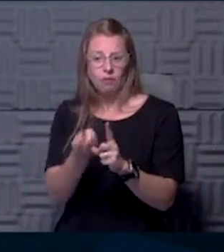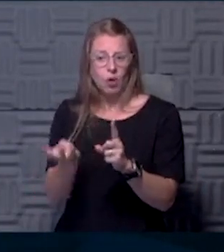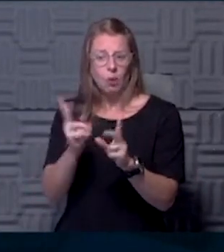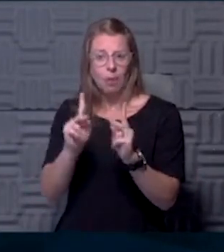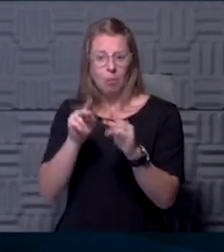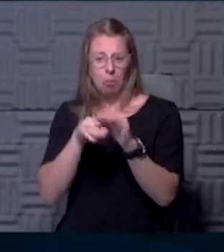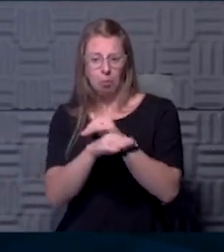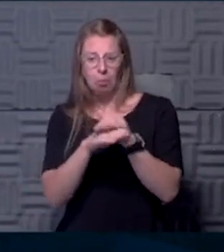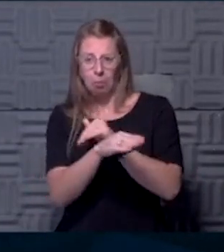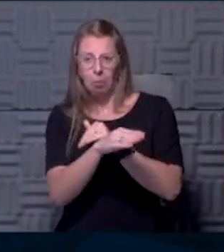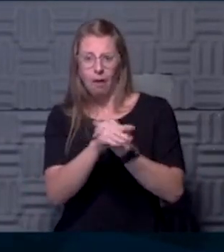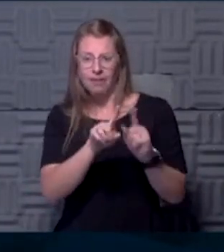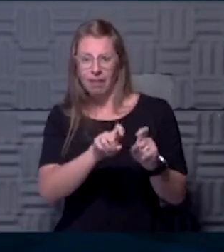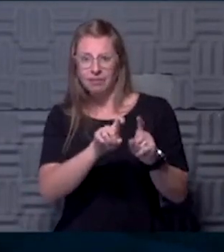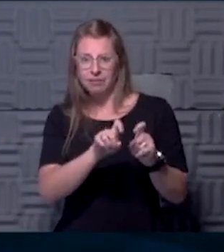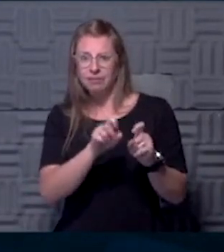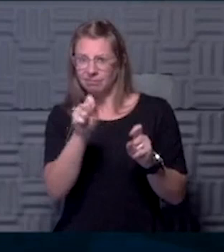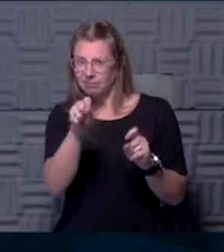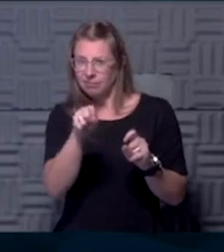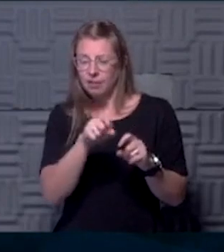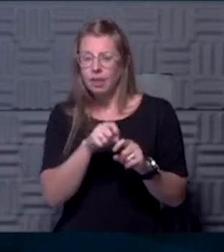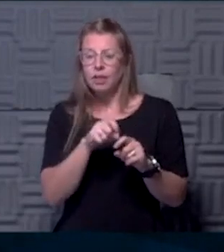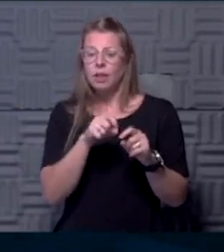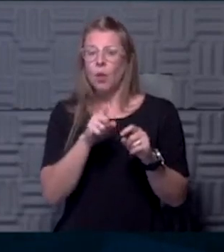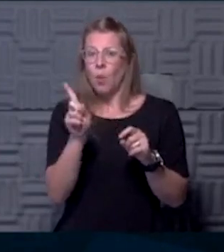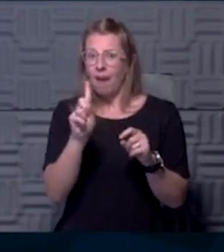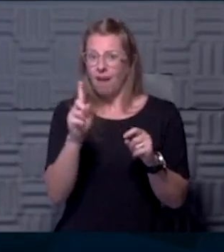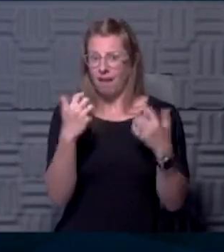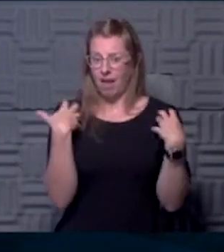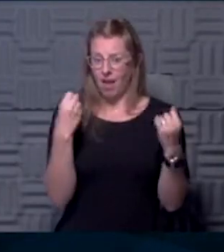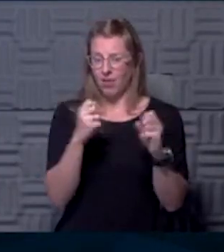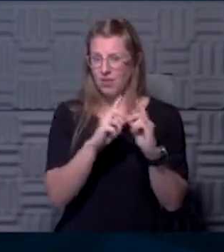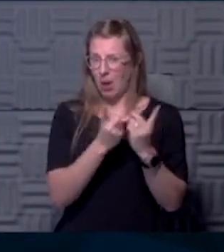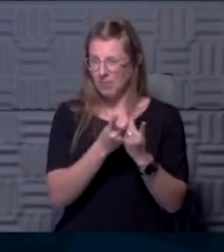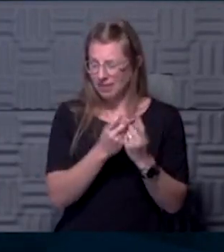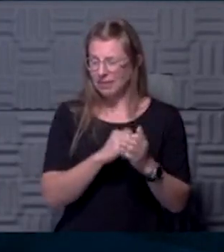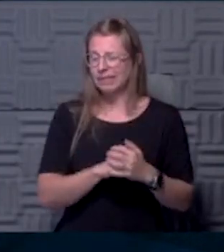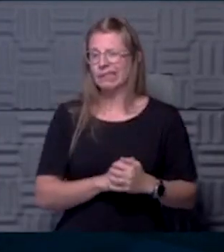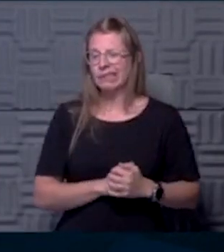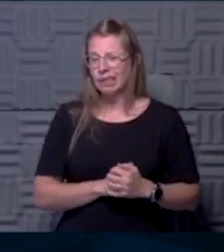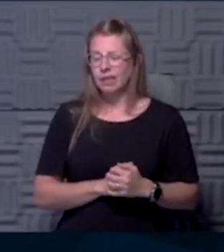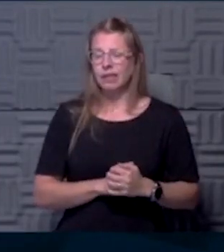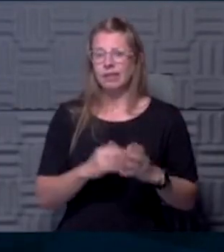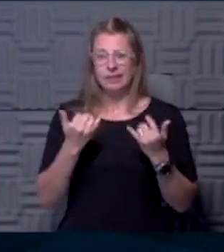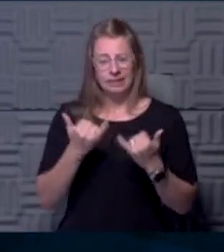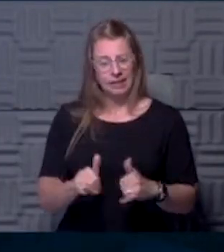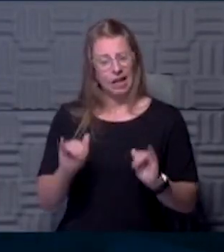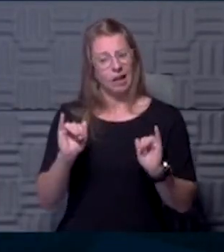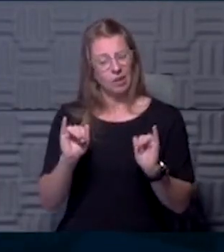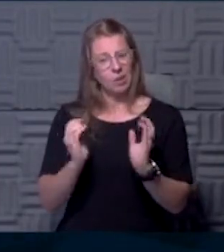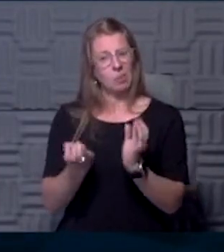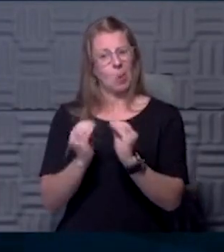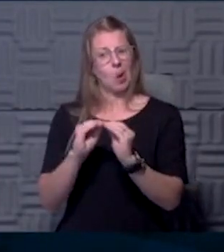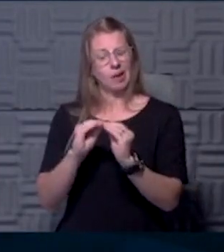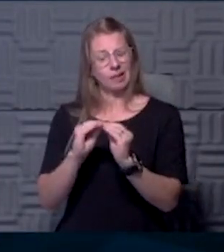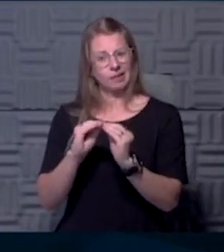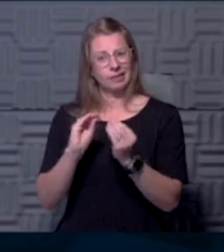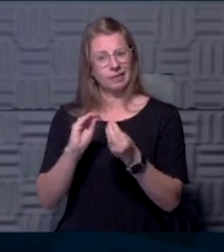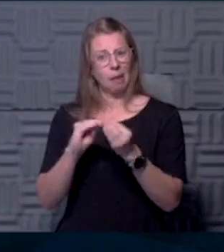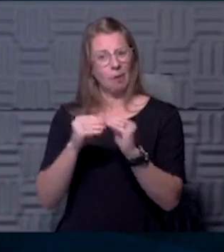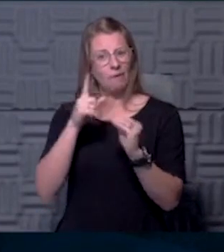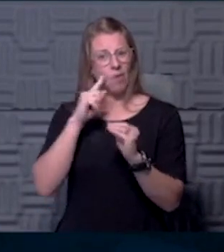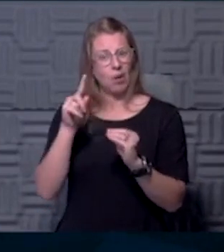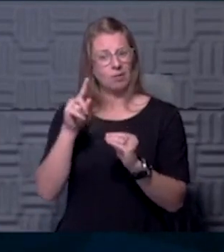coming through to be tested at the health department, still really high numbers of percent positivity rates.